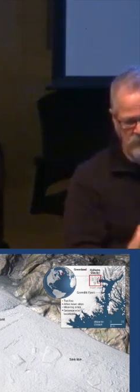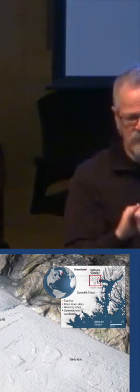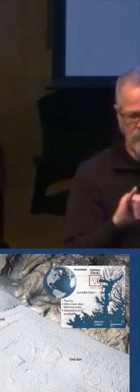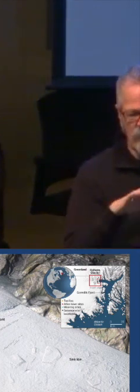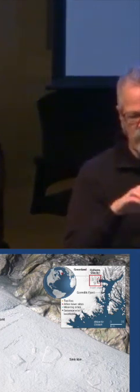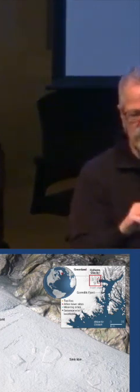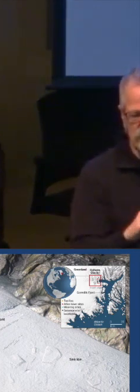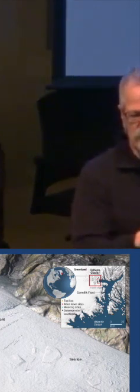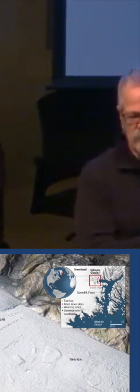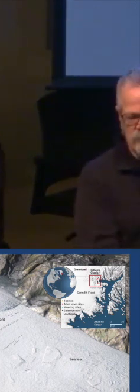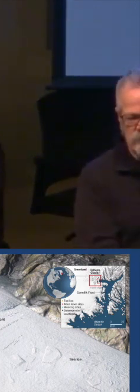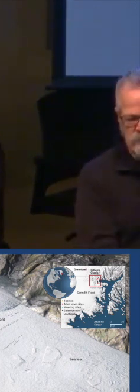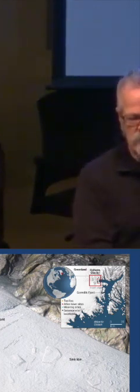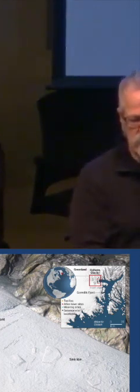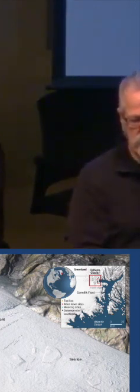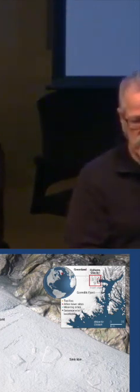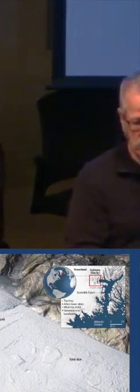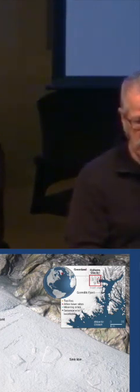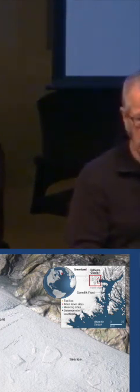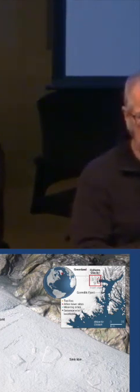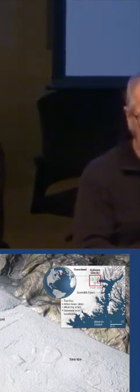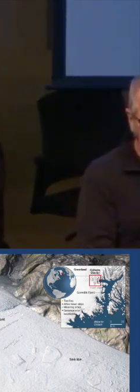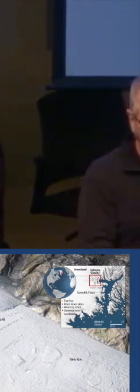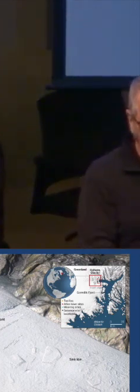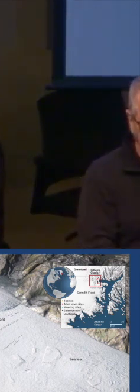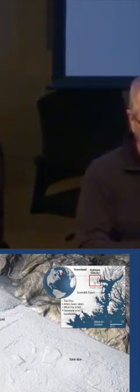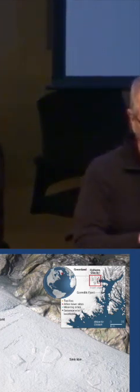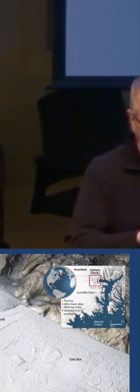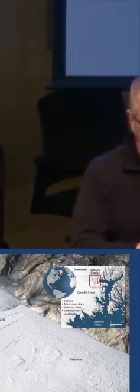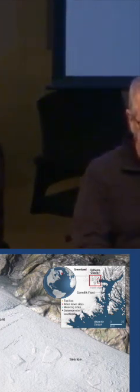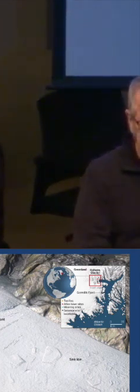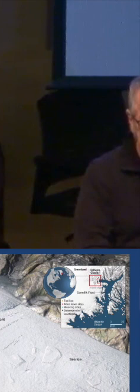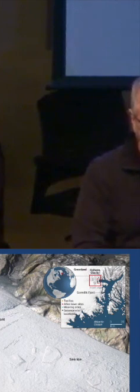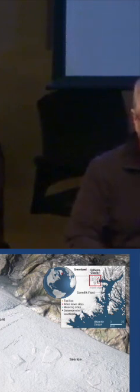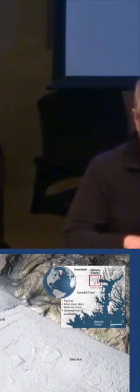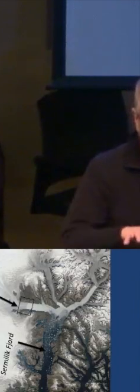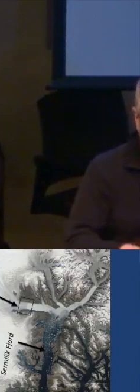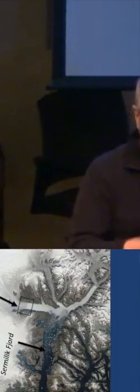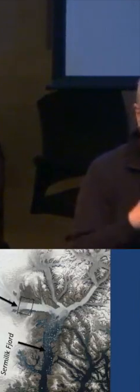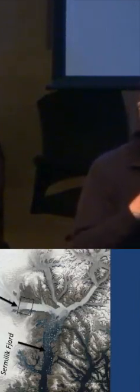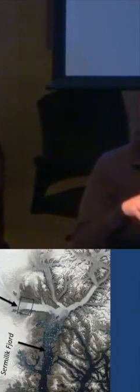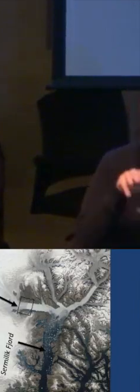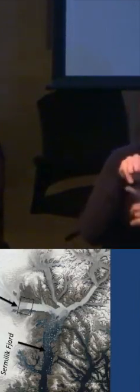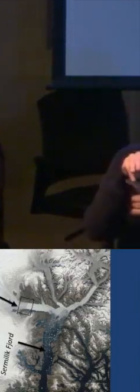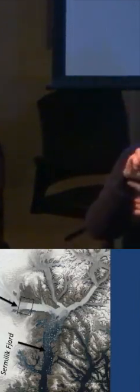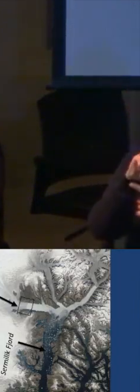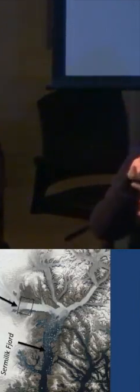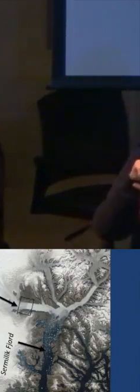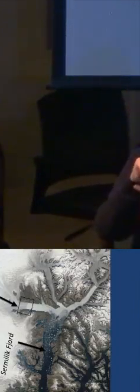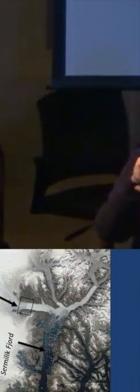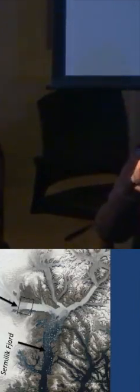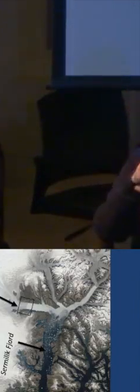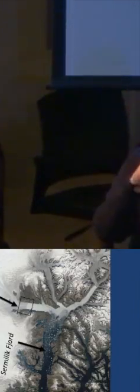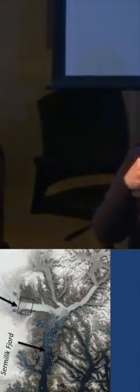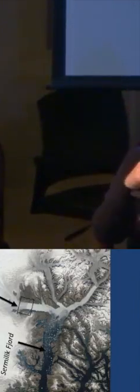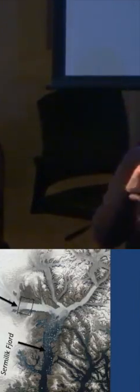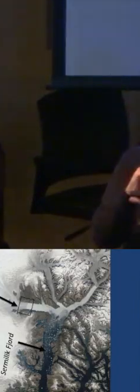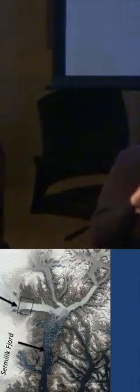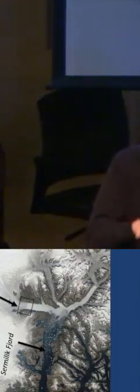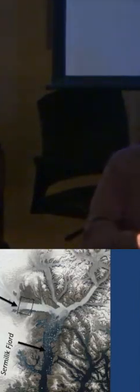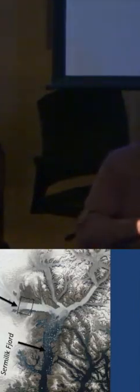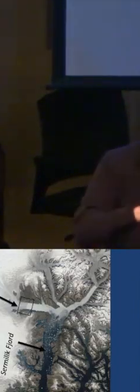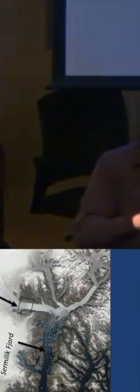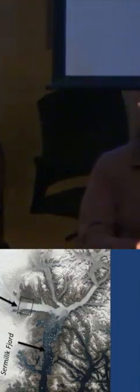ice melange. It's actually floating ice, and it'll feel like your backyard by the time we're done with this